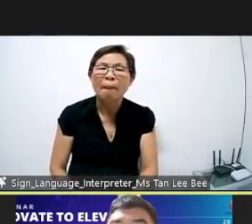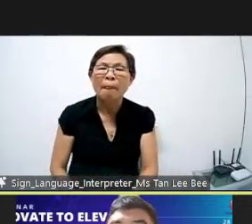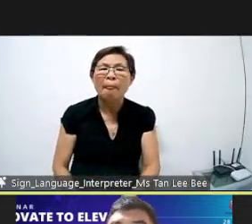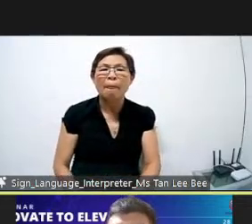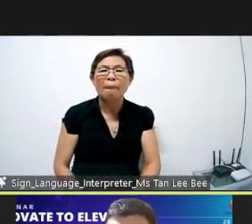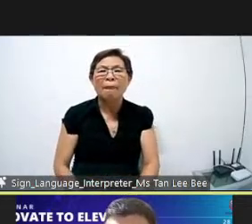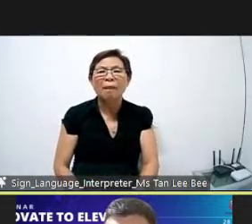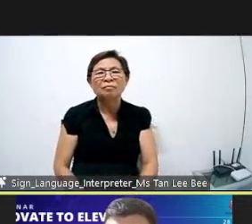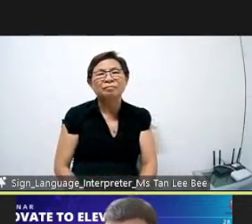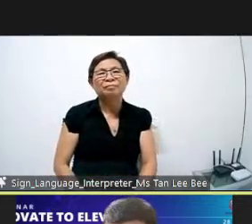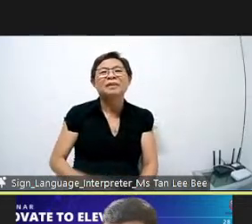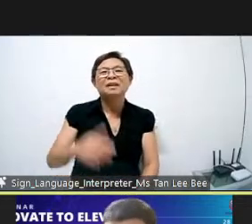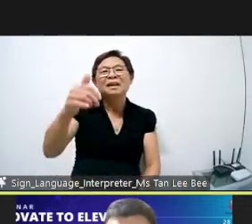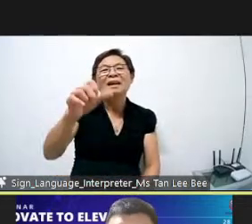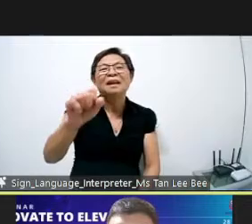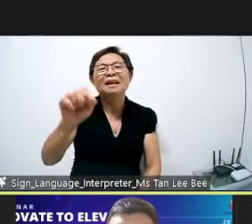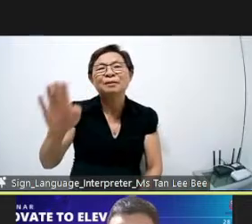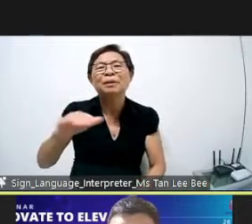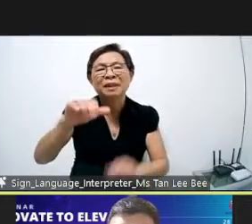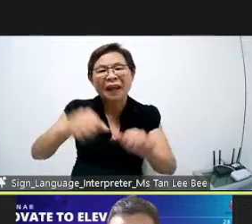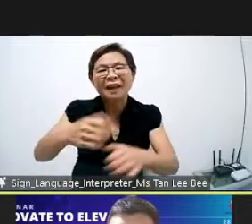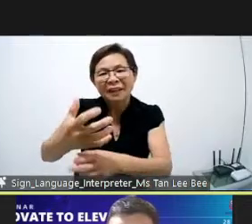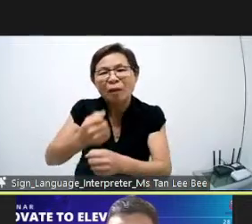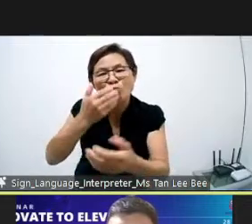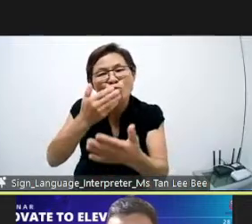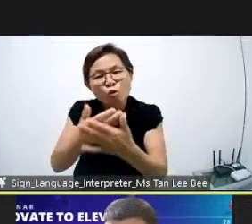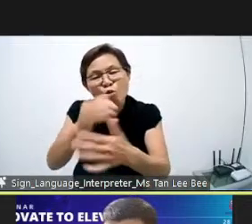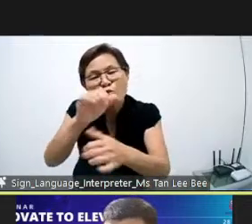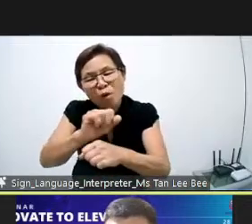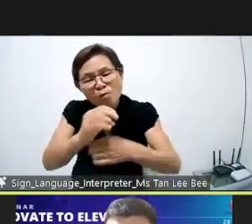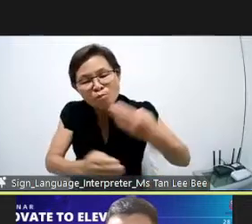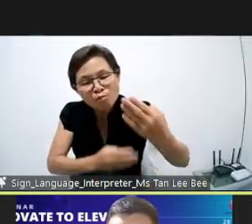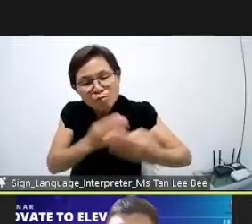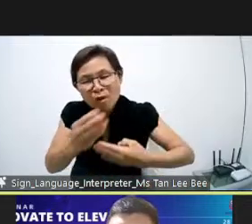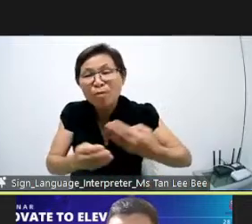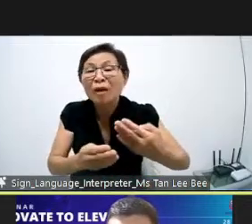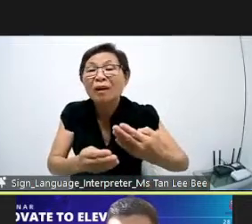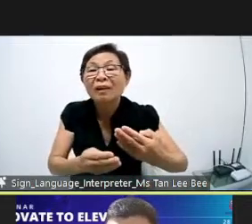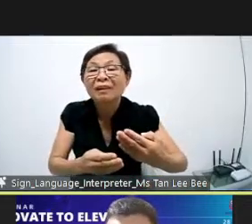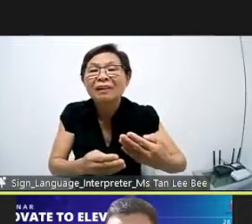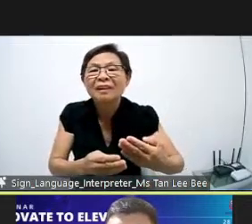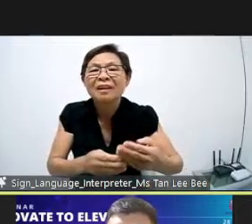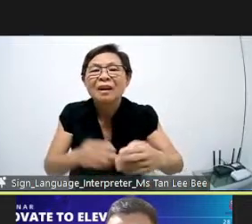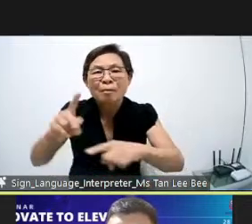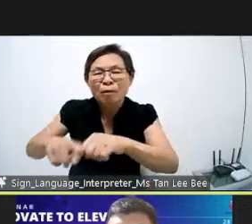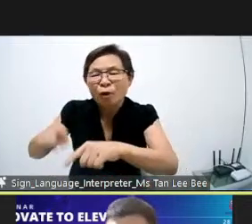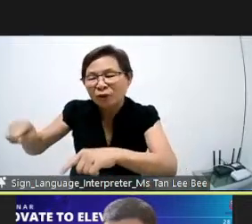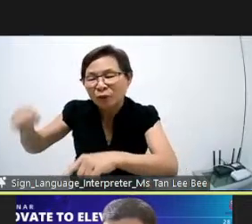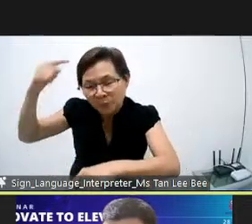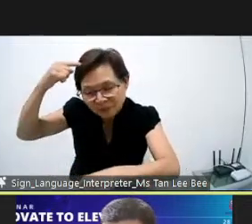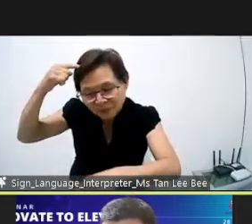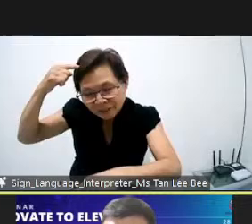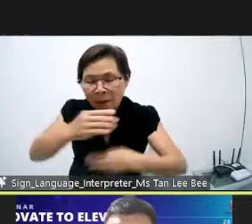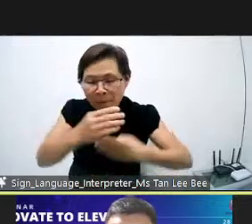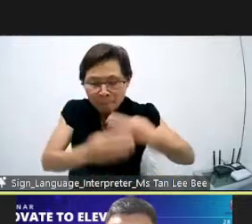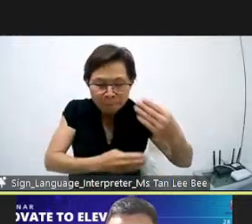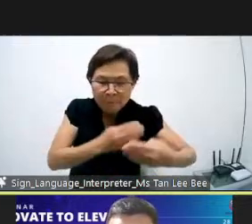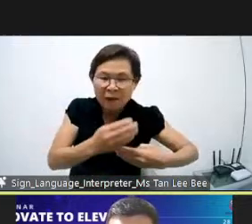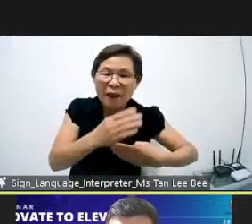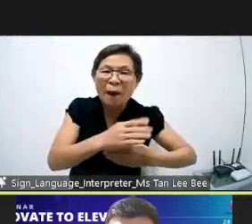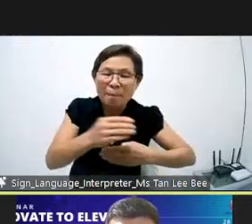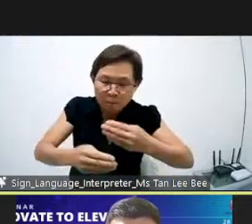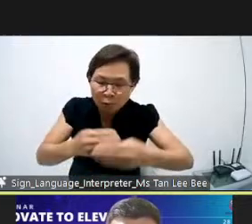attain good work behavior, since this is carefully designed based on the way they think, behave, and process